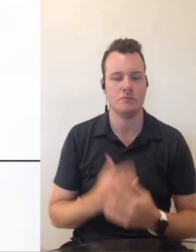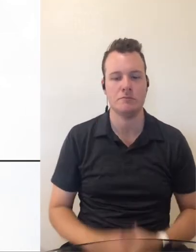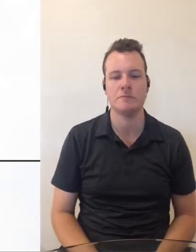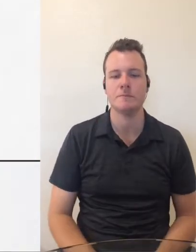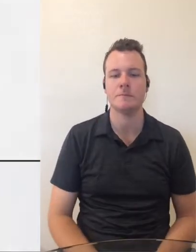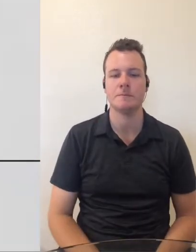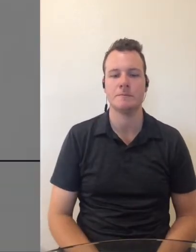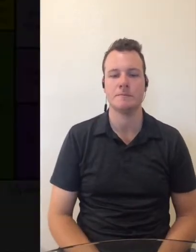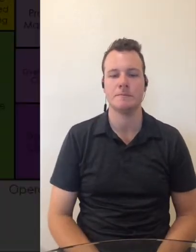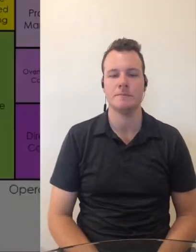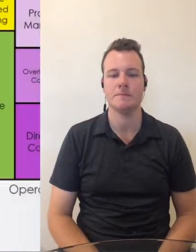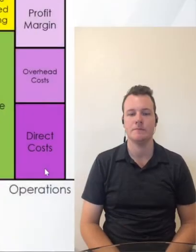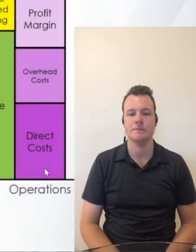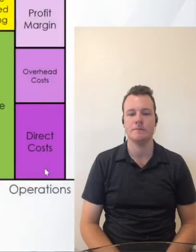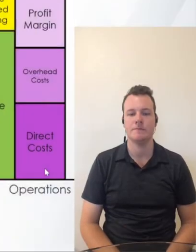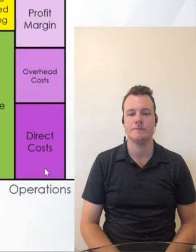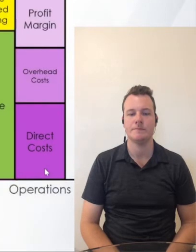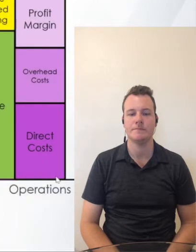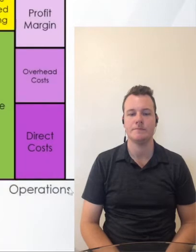please.